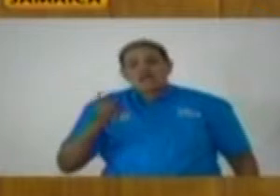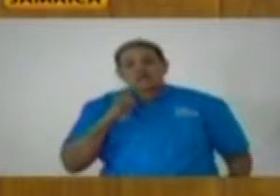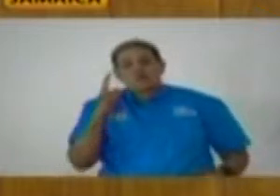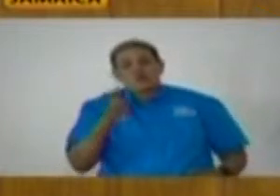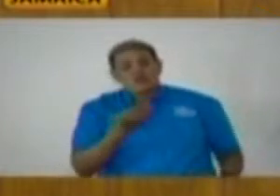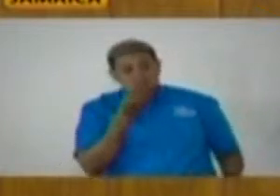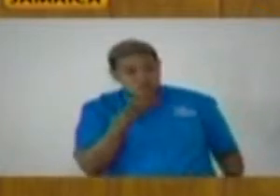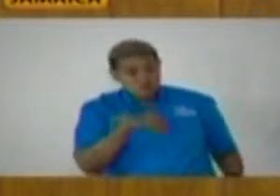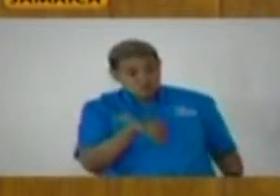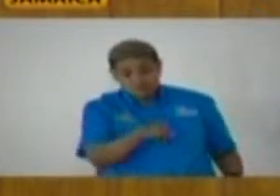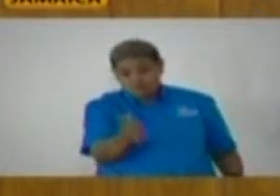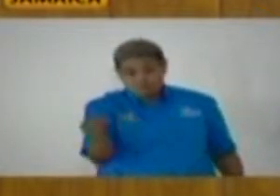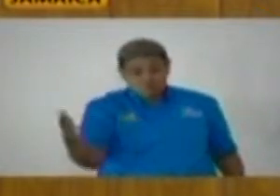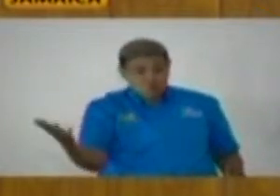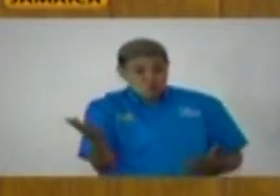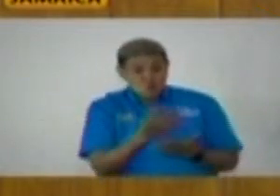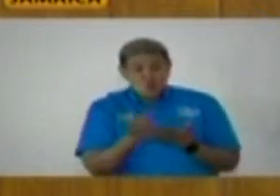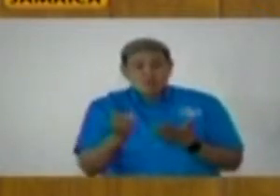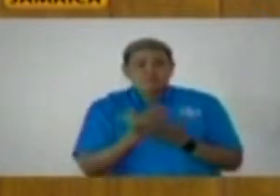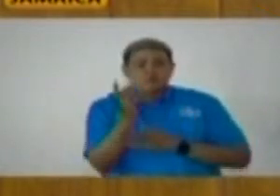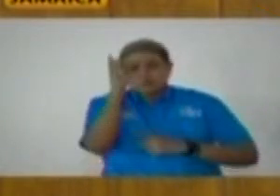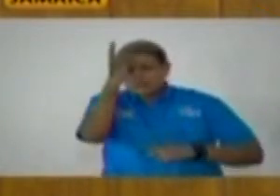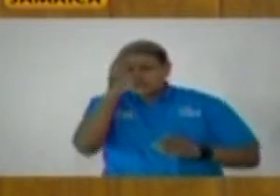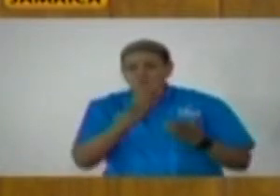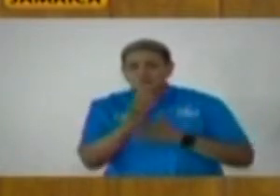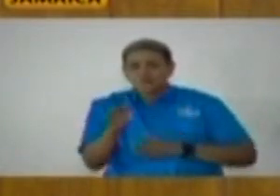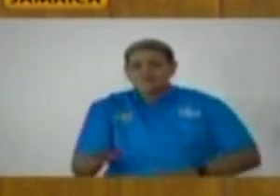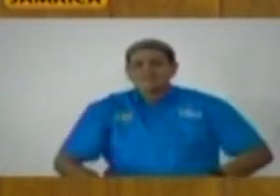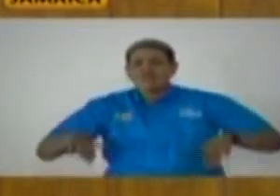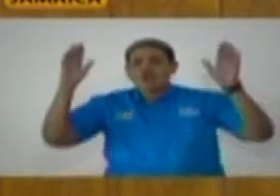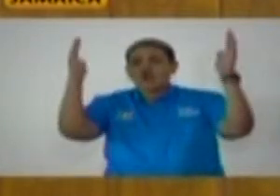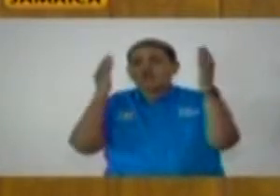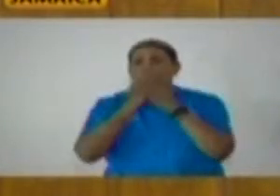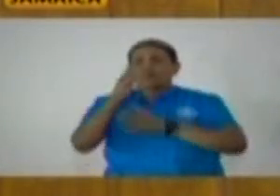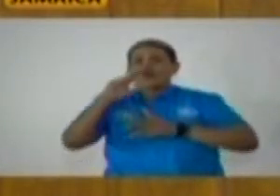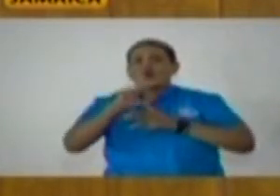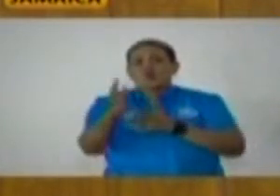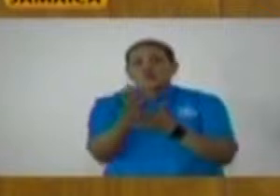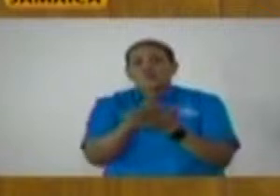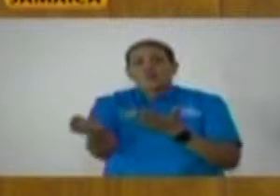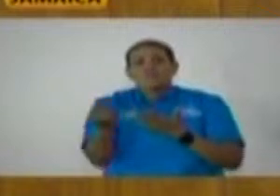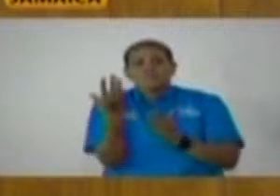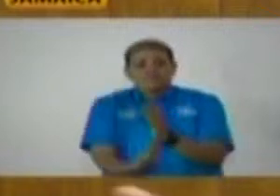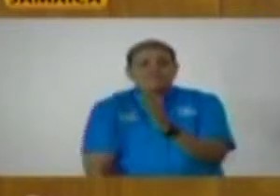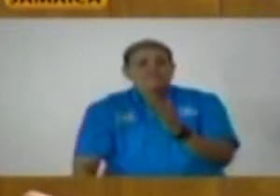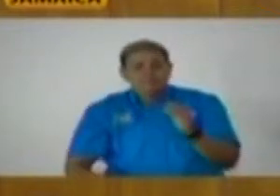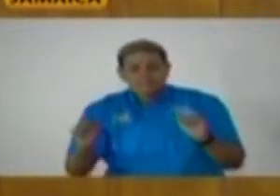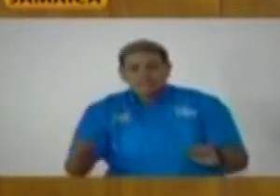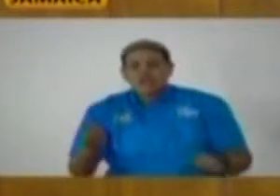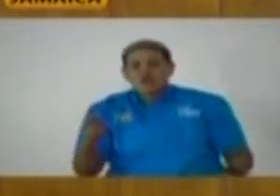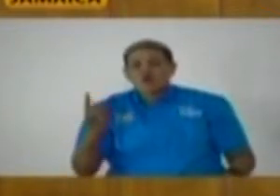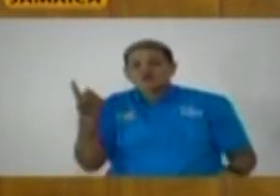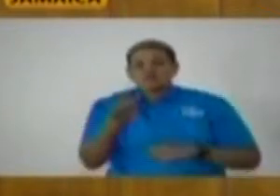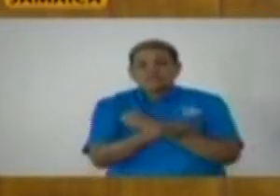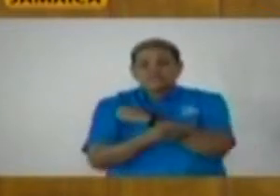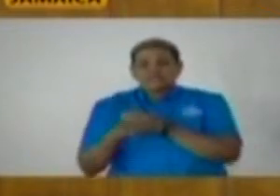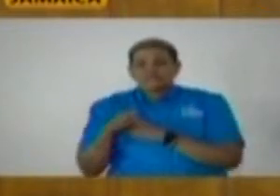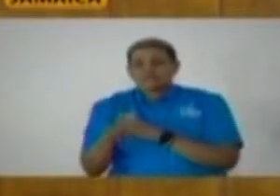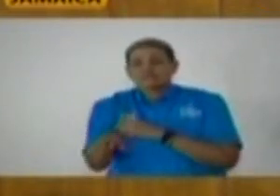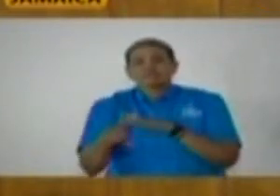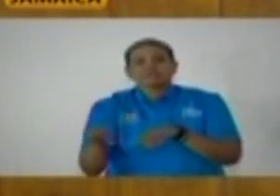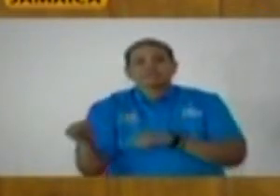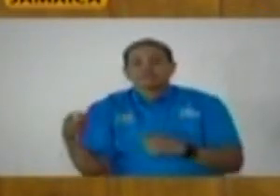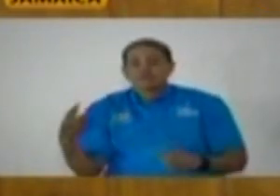crop can be wiped out by a disease, by a flood, by a hurricane, or a 2-foot post.